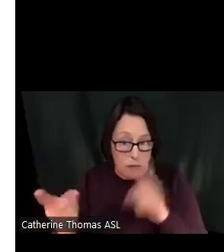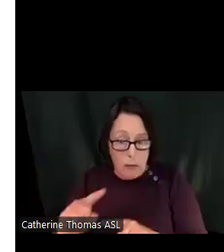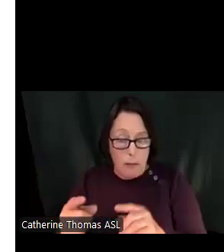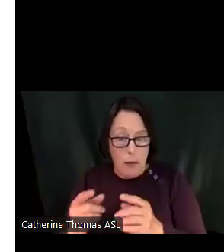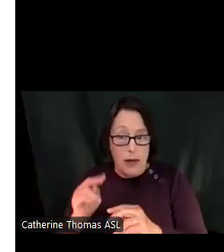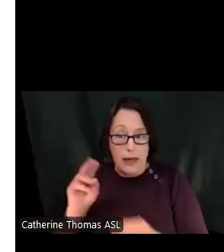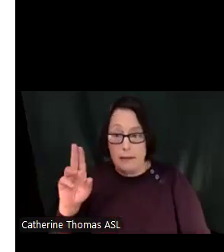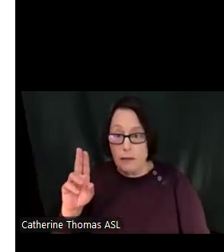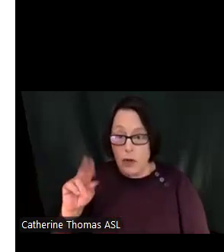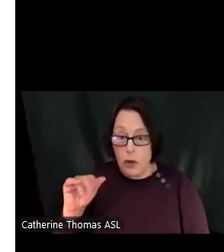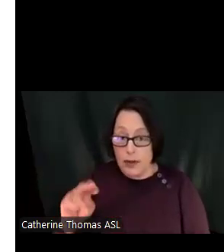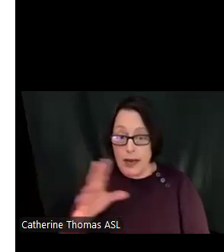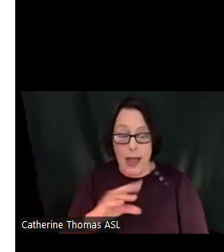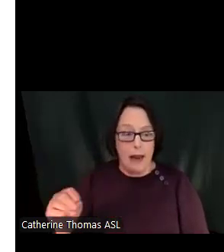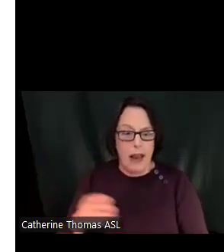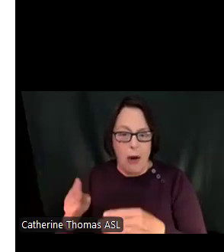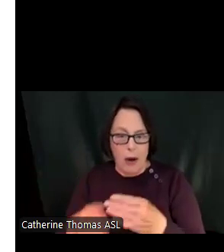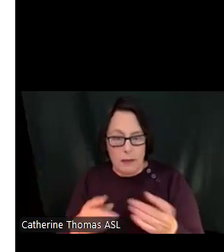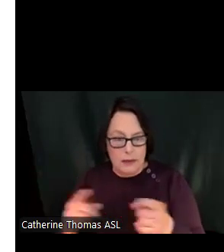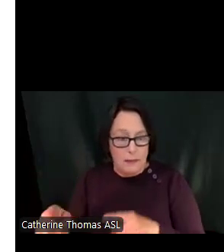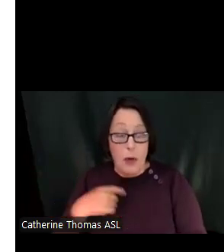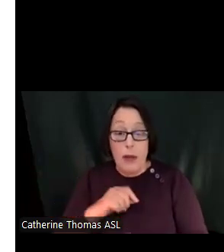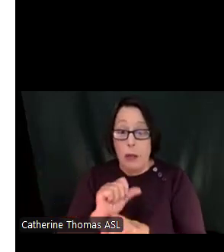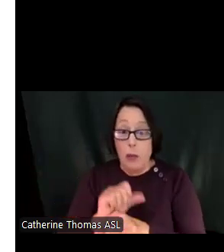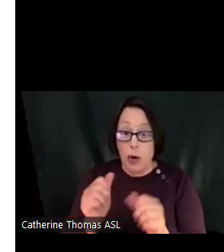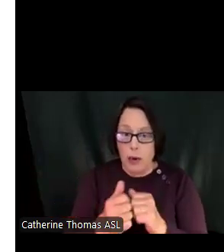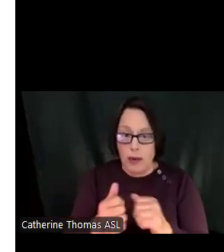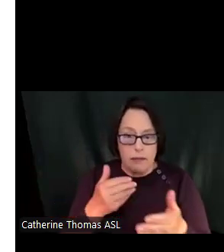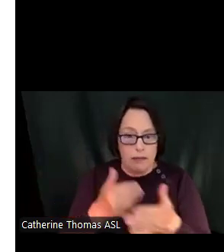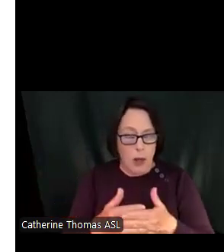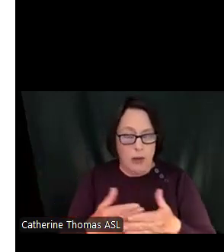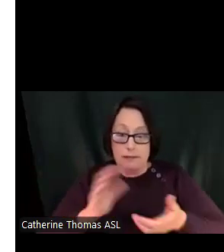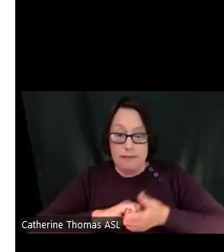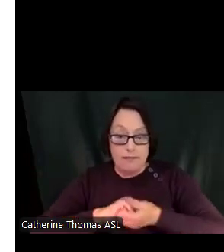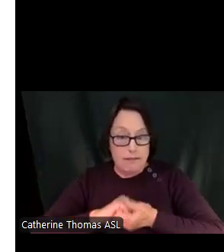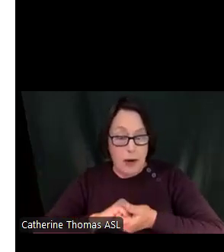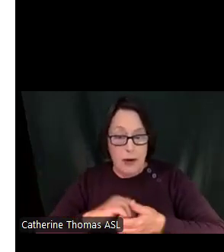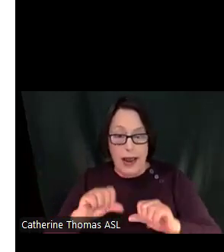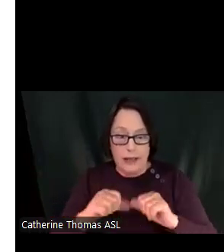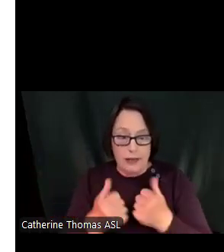programmatic outcomes. We work closely with our partner agencies in this effort, including DSHS and